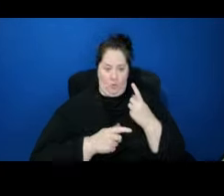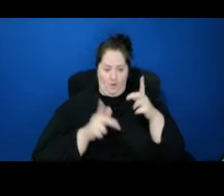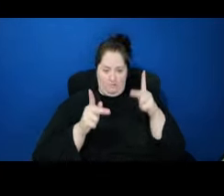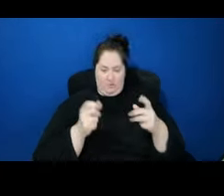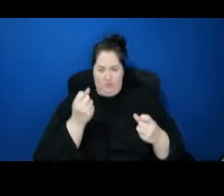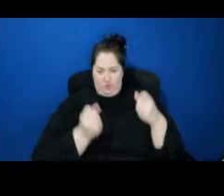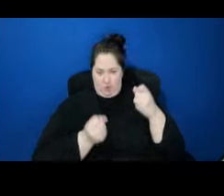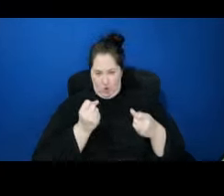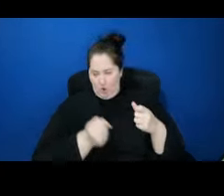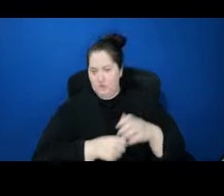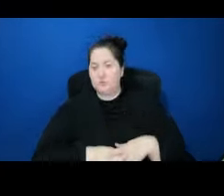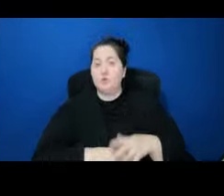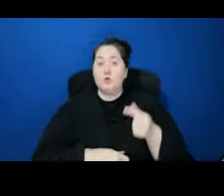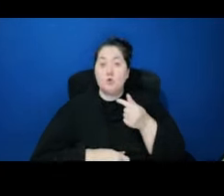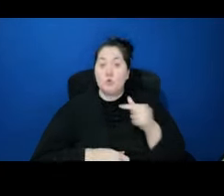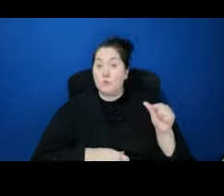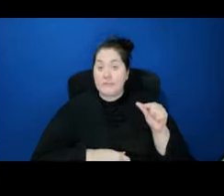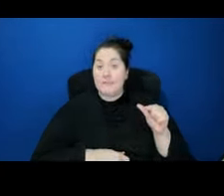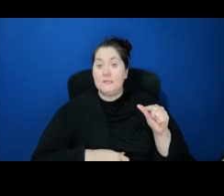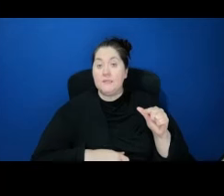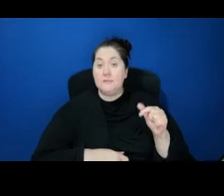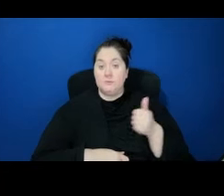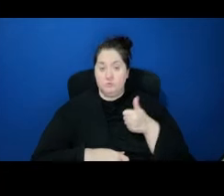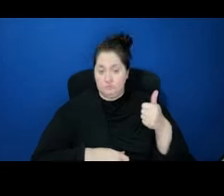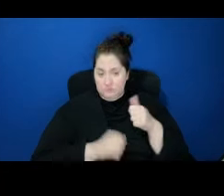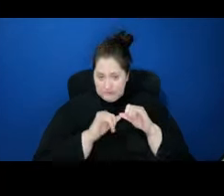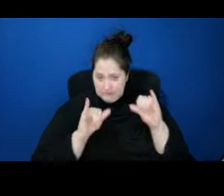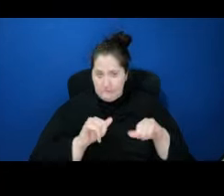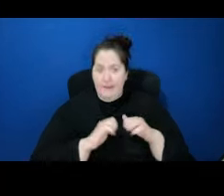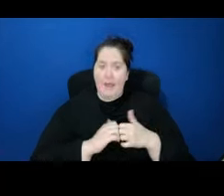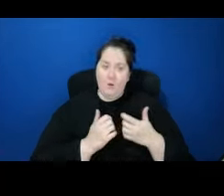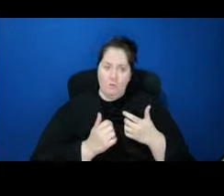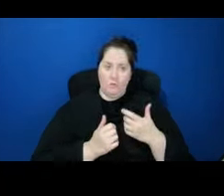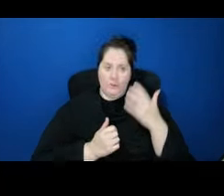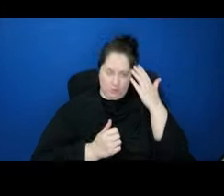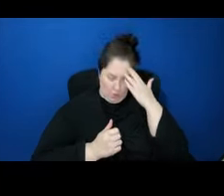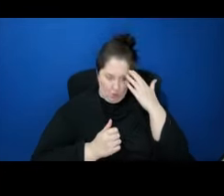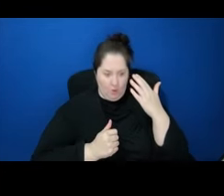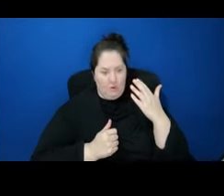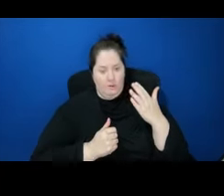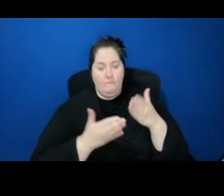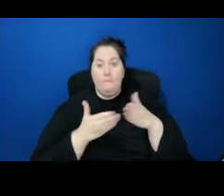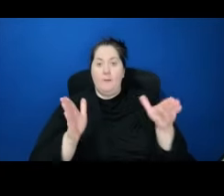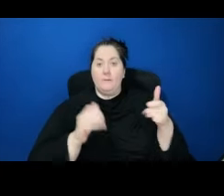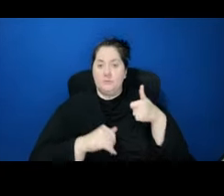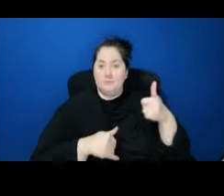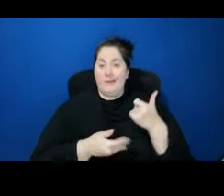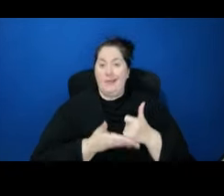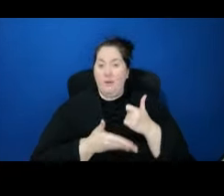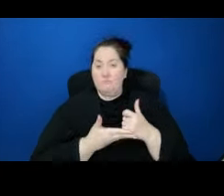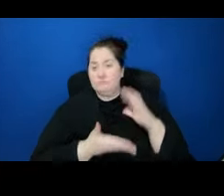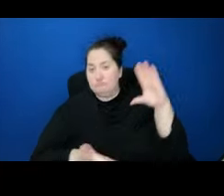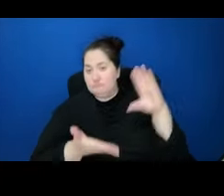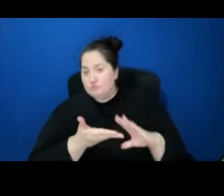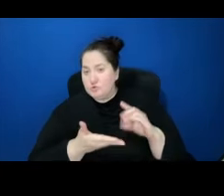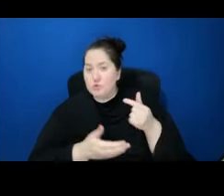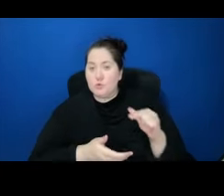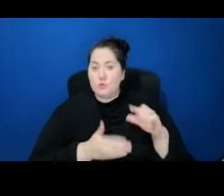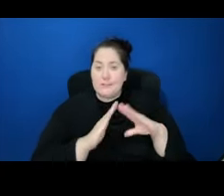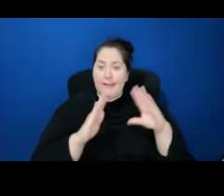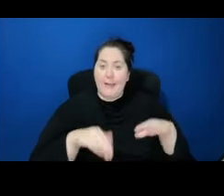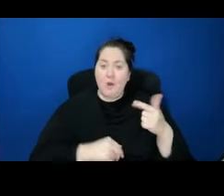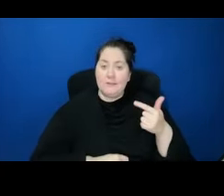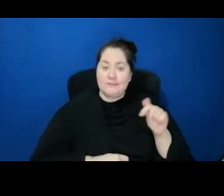system, especially how transportation can help to reduce our greenhouse gas emissions. An economy,